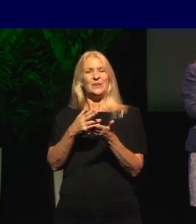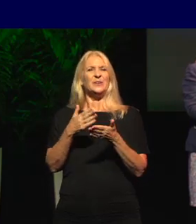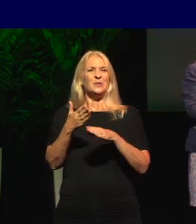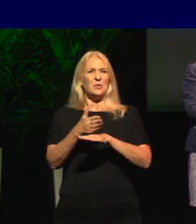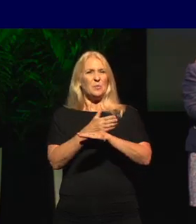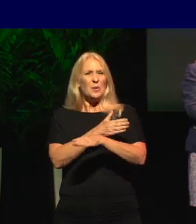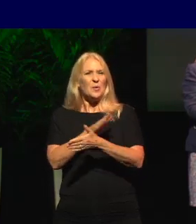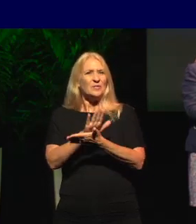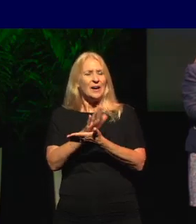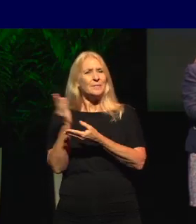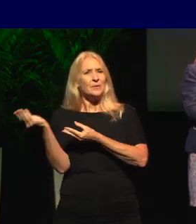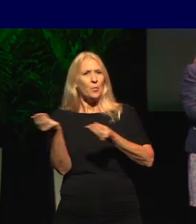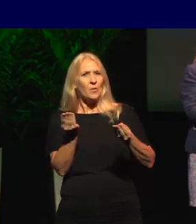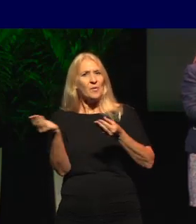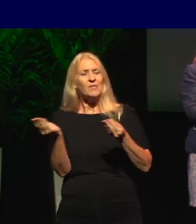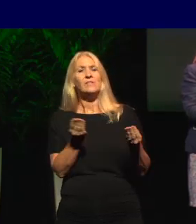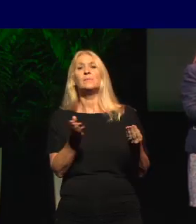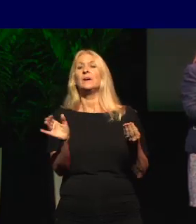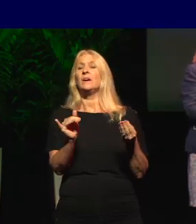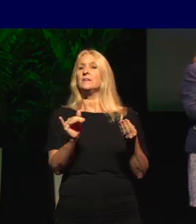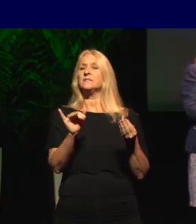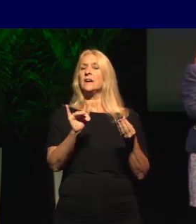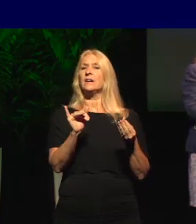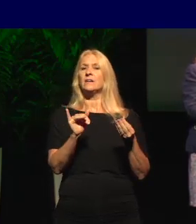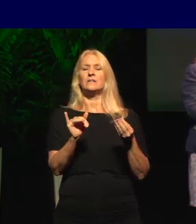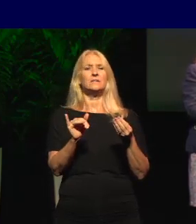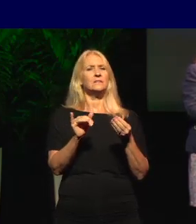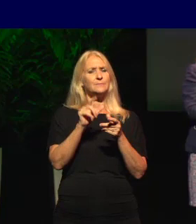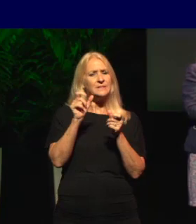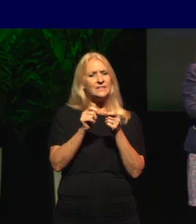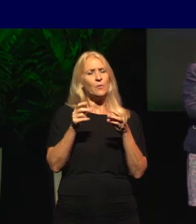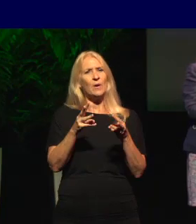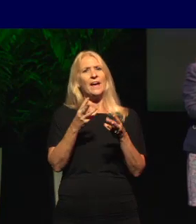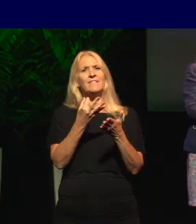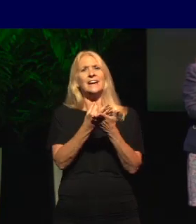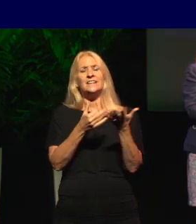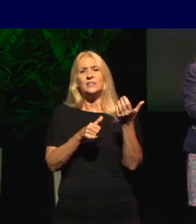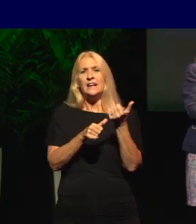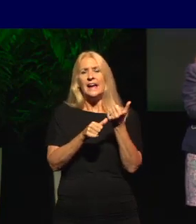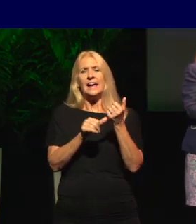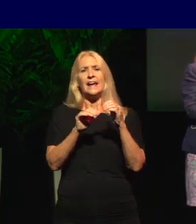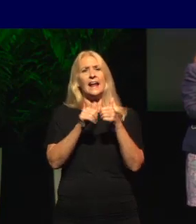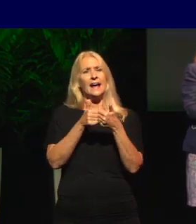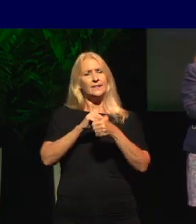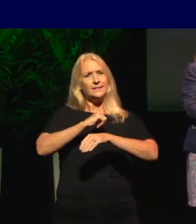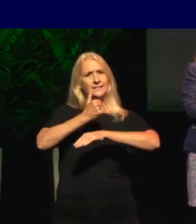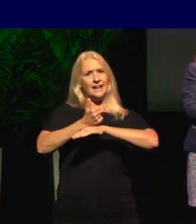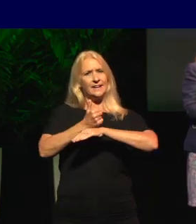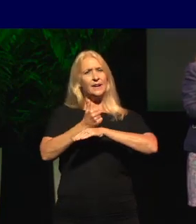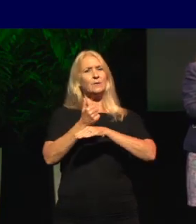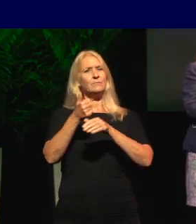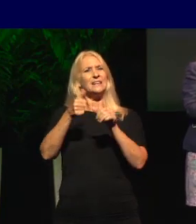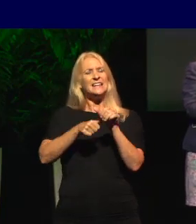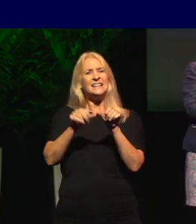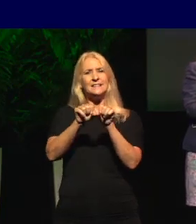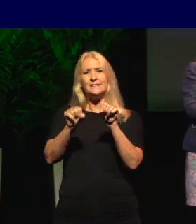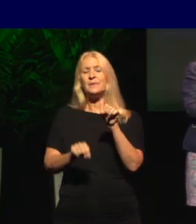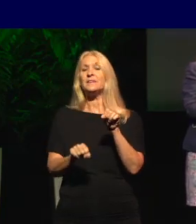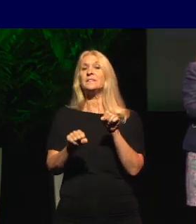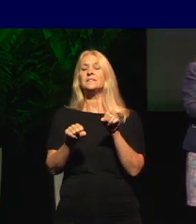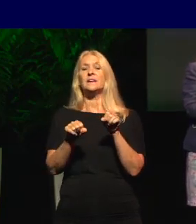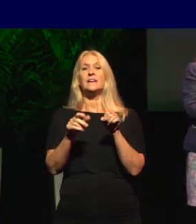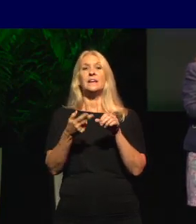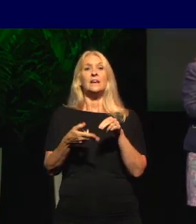working on strategic awarding of financial aid to align with awarding at parts of terms, improving our drop for